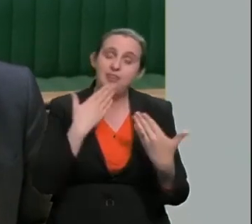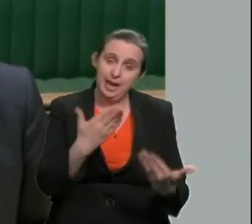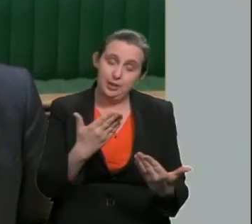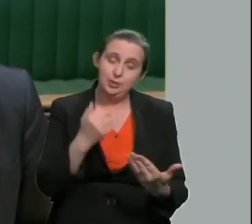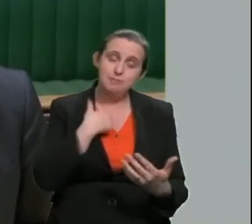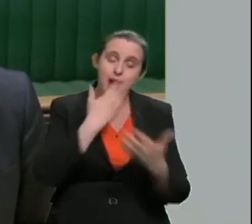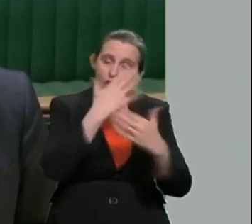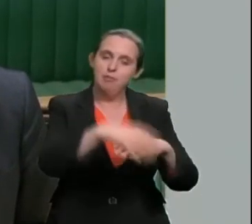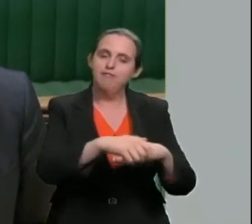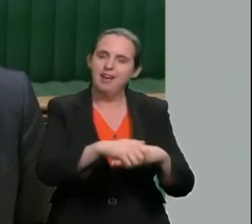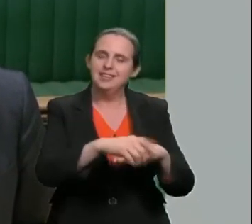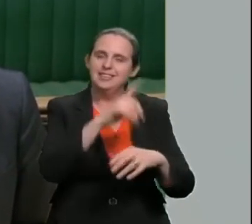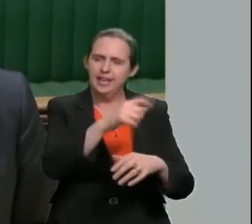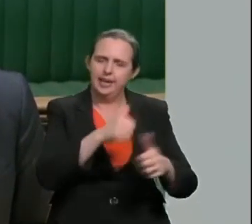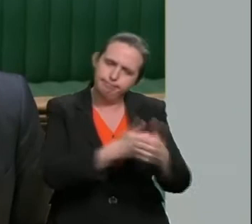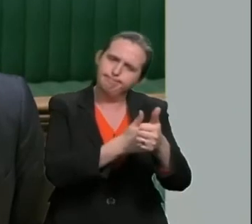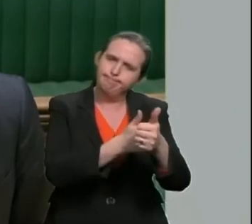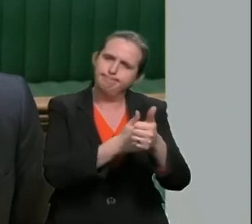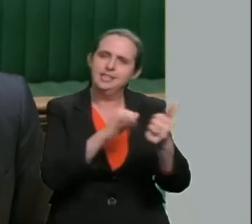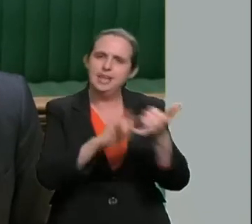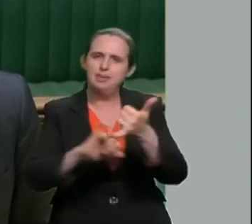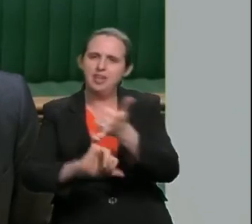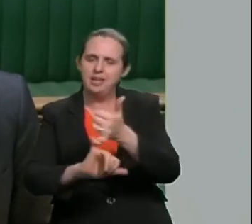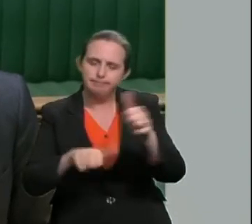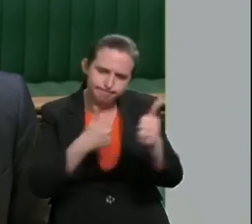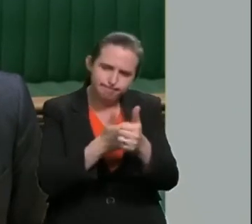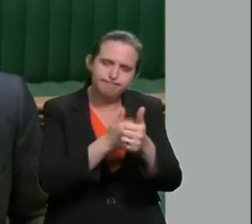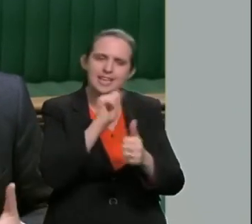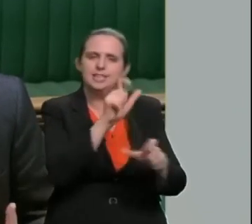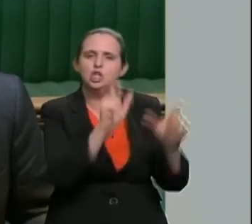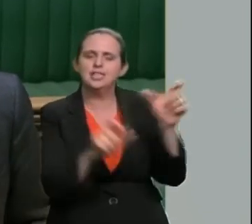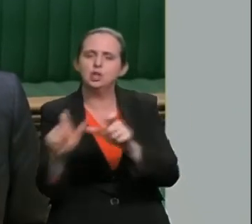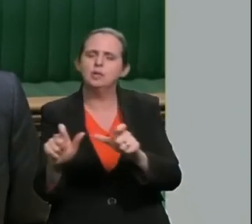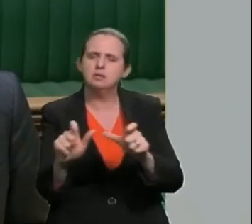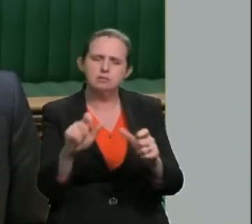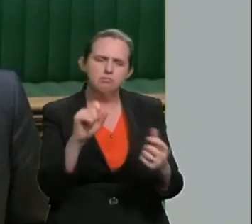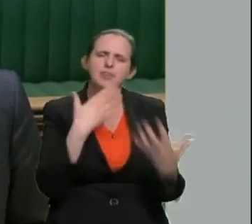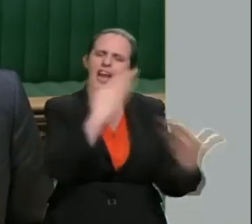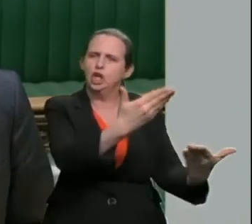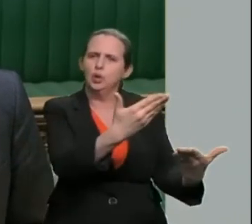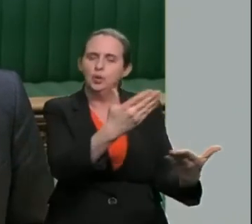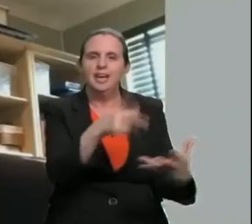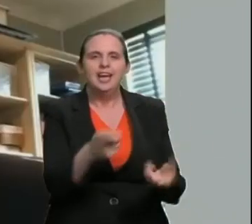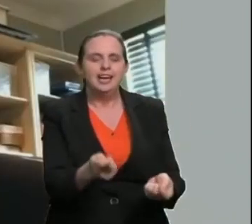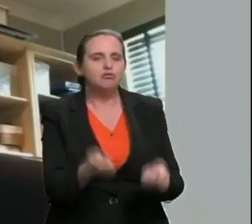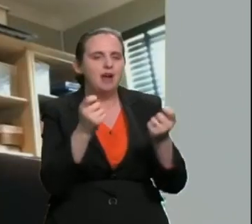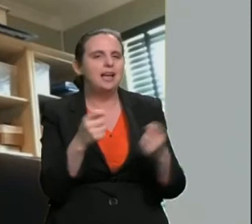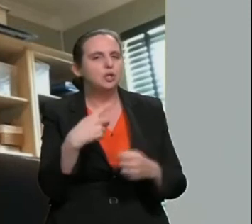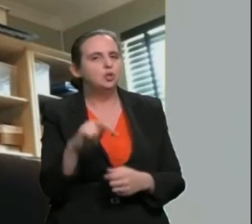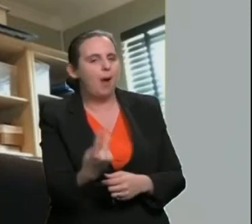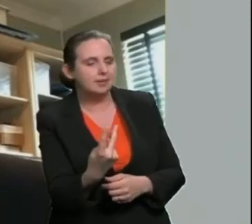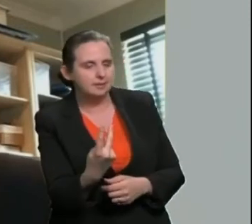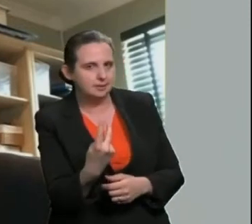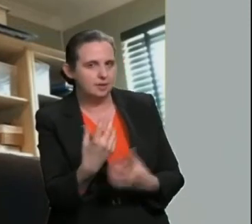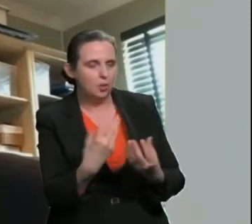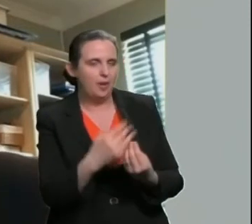his constituents, and I thank him for what he's doing. He's raised this now twice with me, and I thank